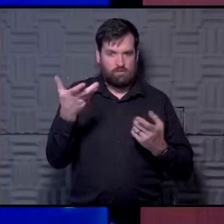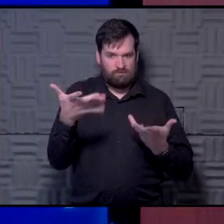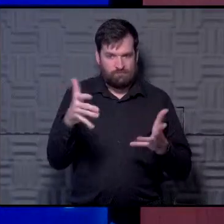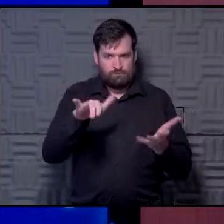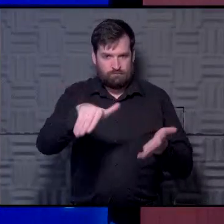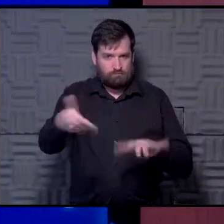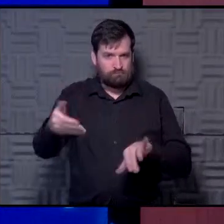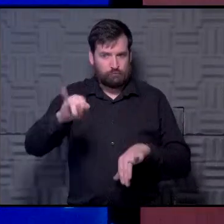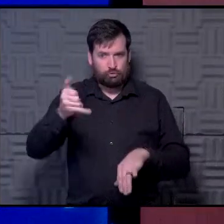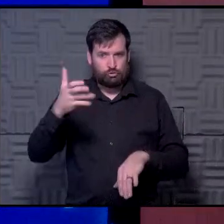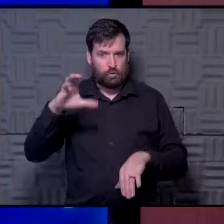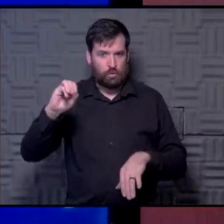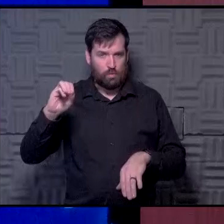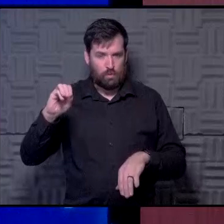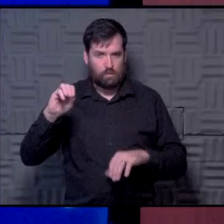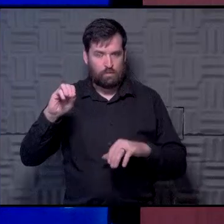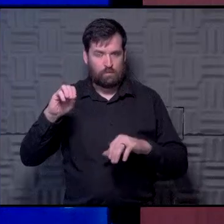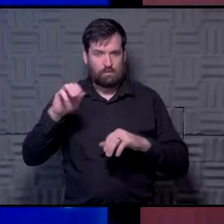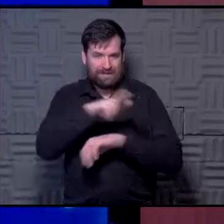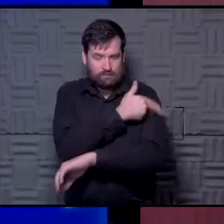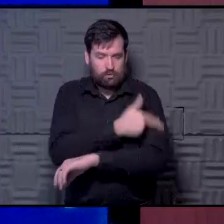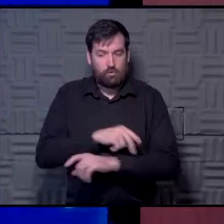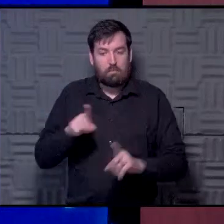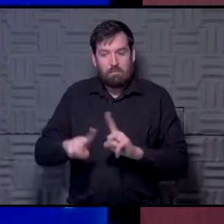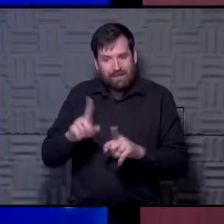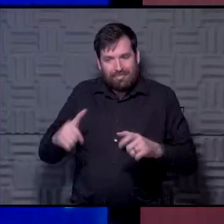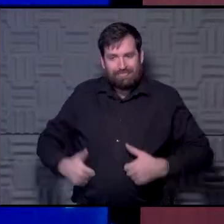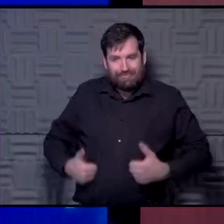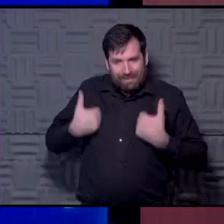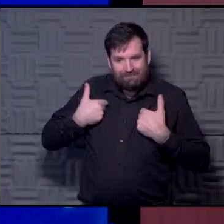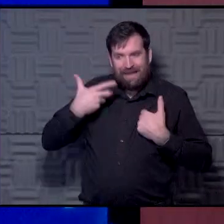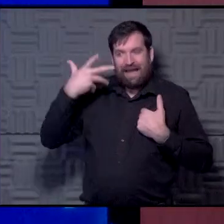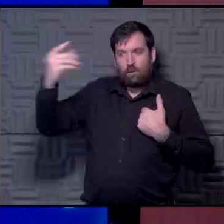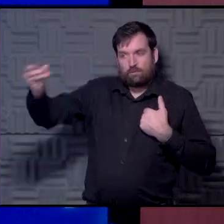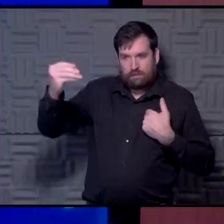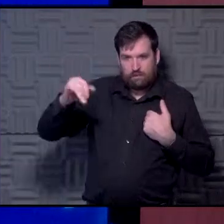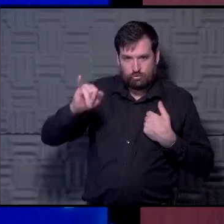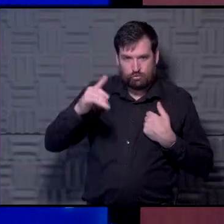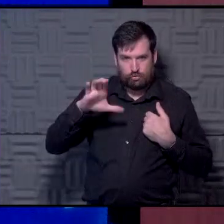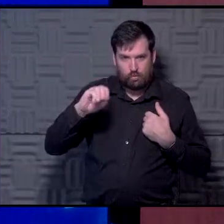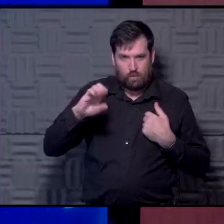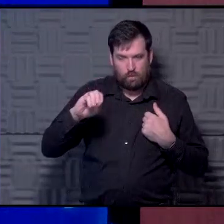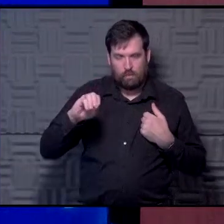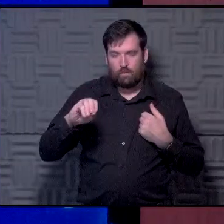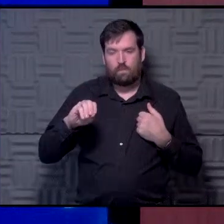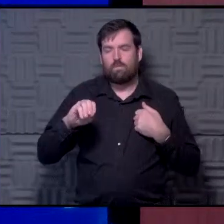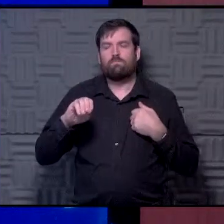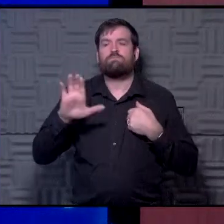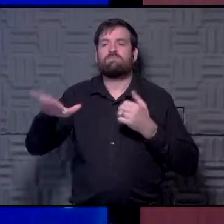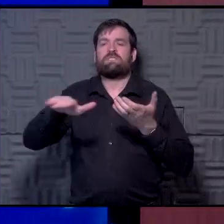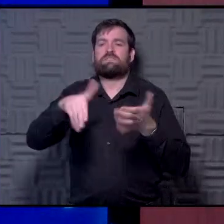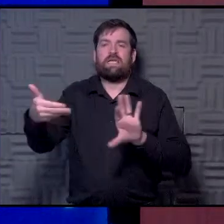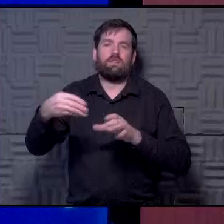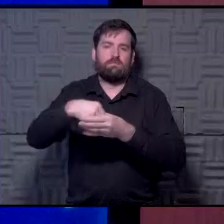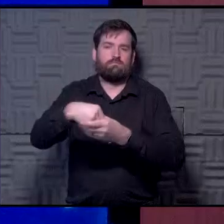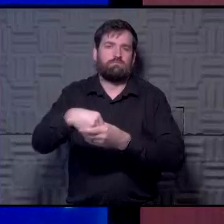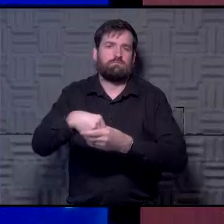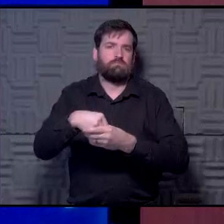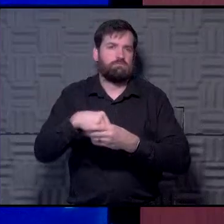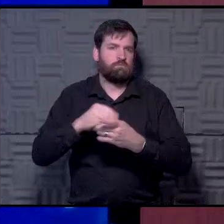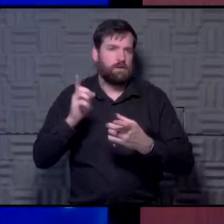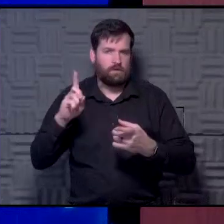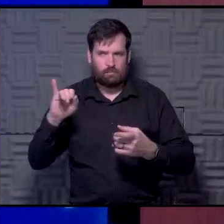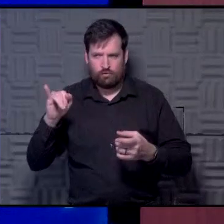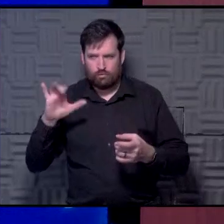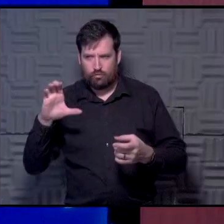County hospital, but their residence is somewhere outside Johnson County, where is that death recorded? In Johnson County or